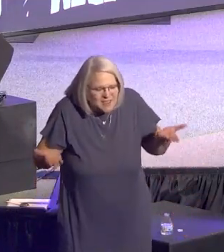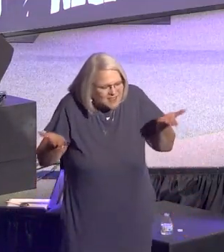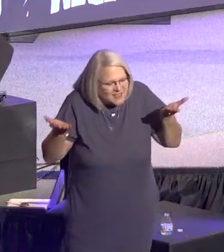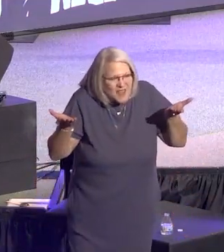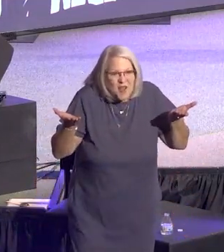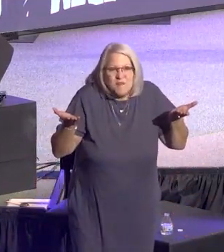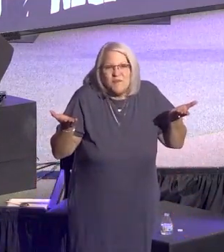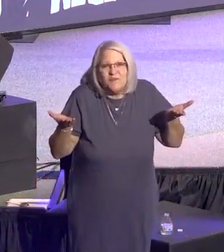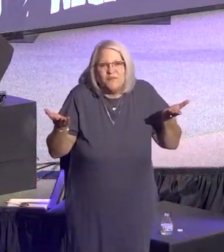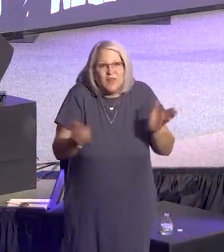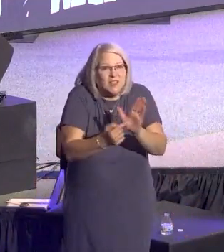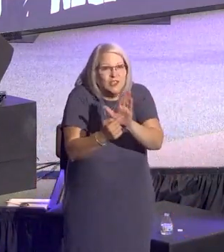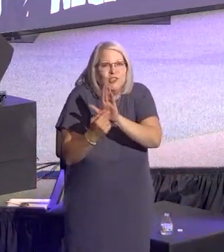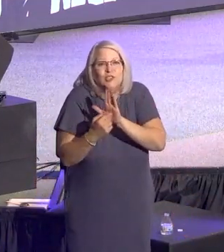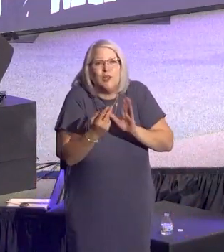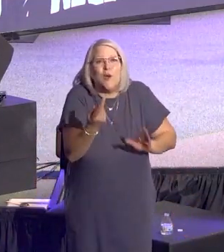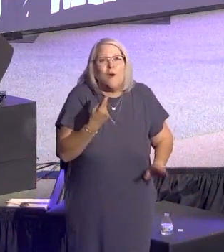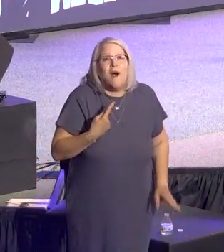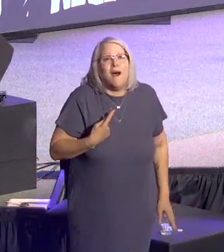his grace to us.